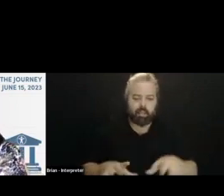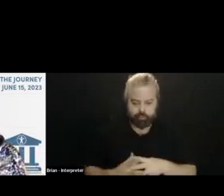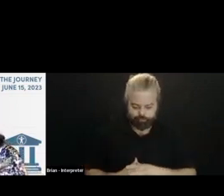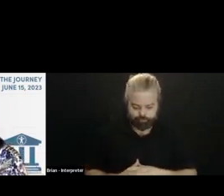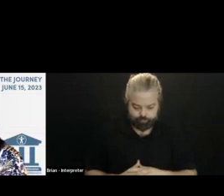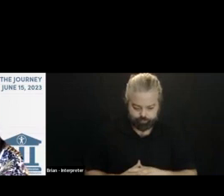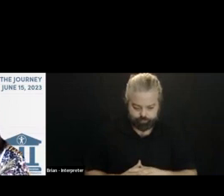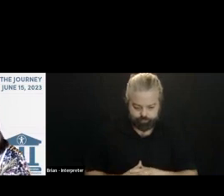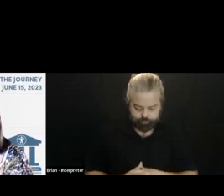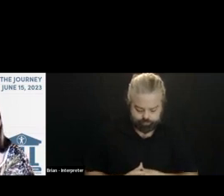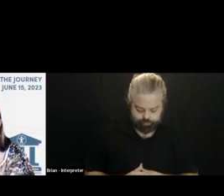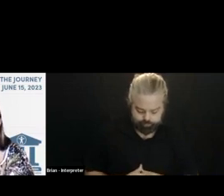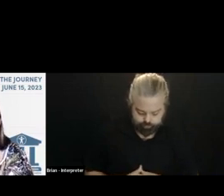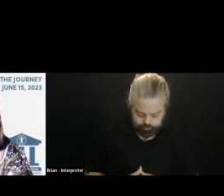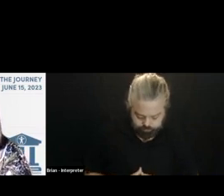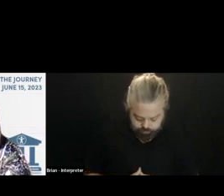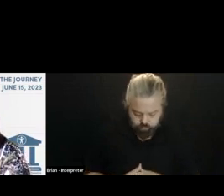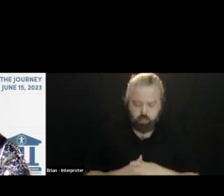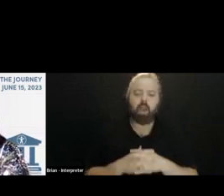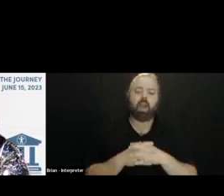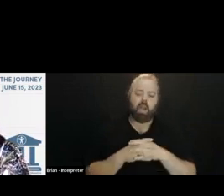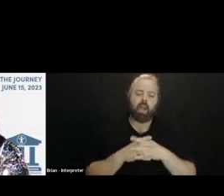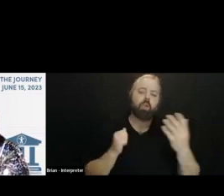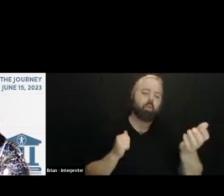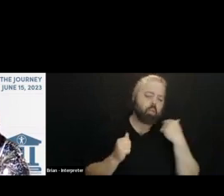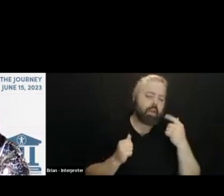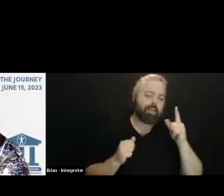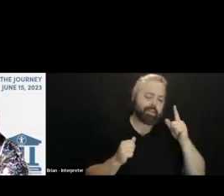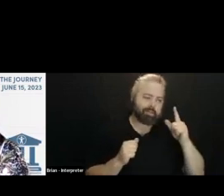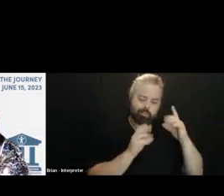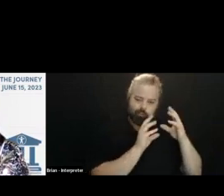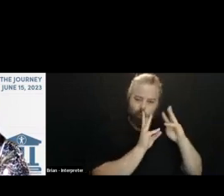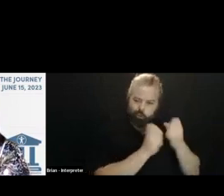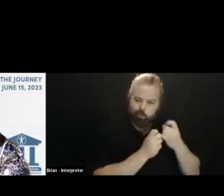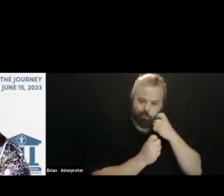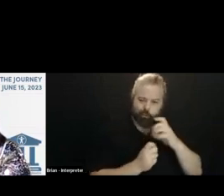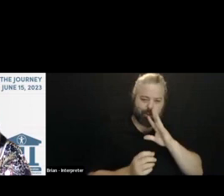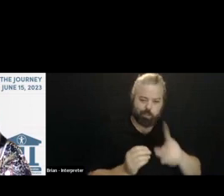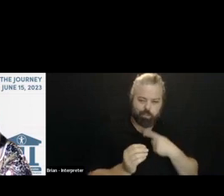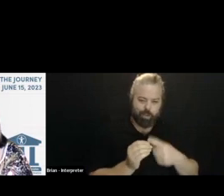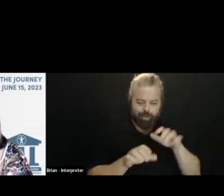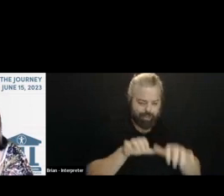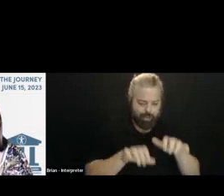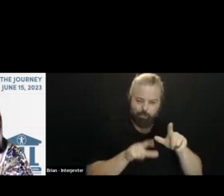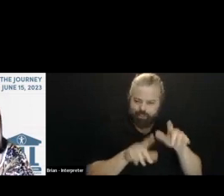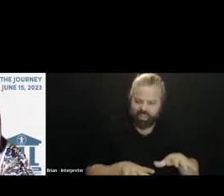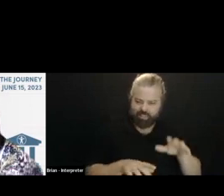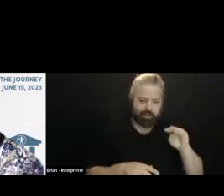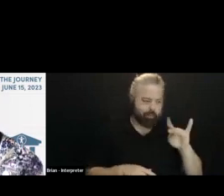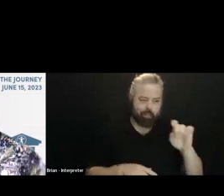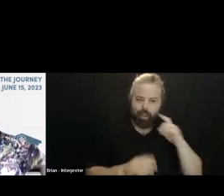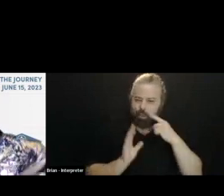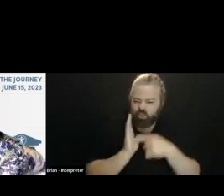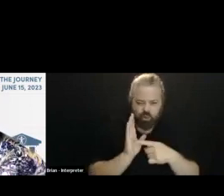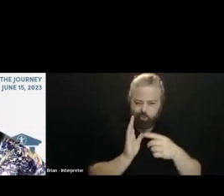previous session, they were just talking about keyboard testing, and Mike showed like a quick demo of some